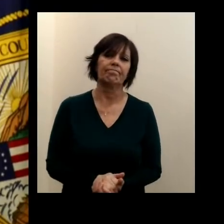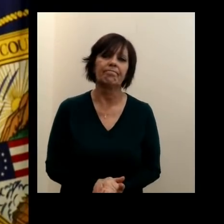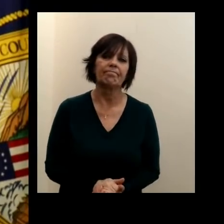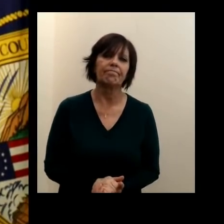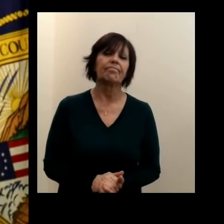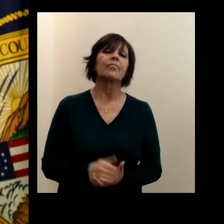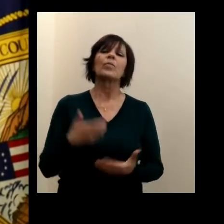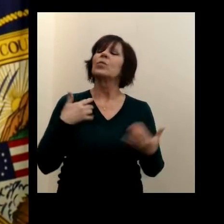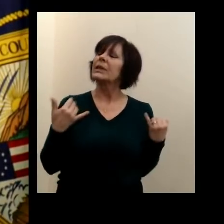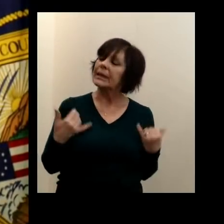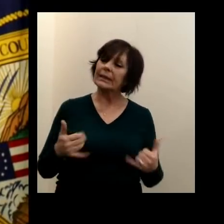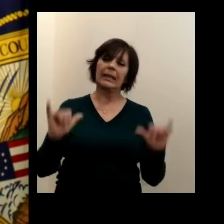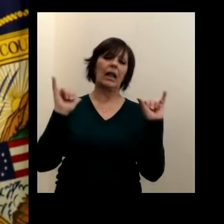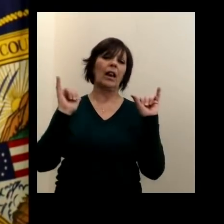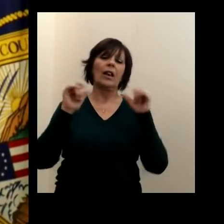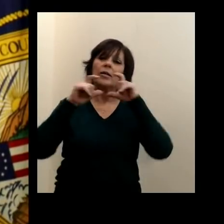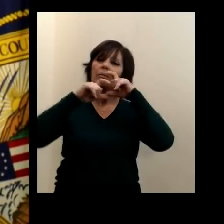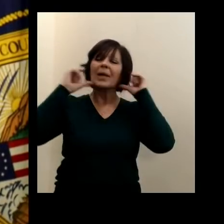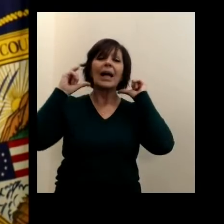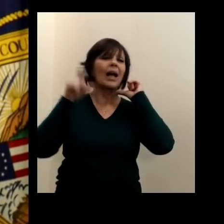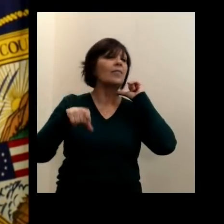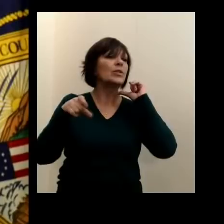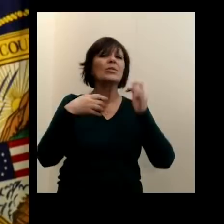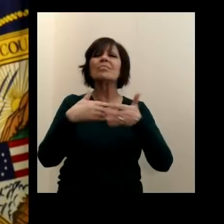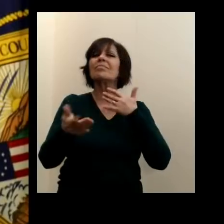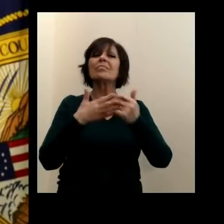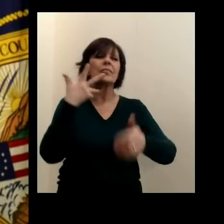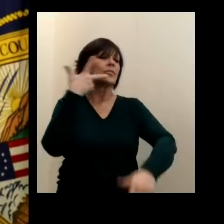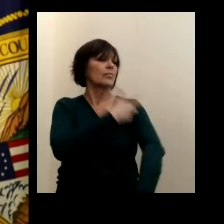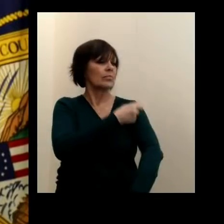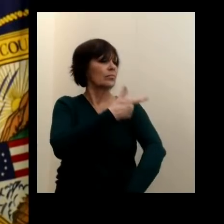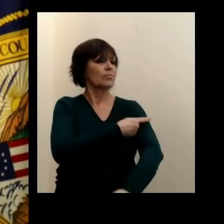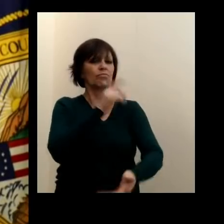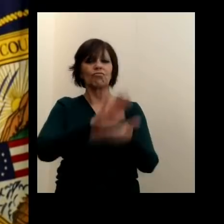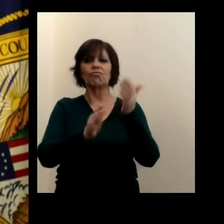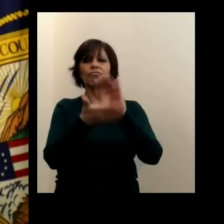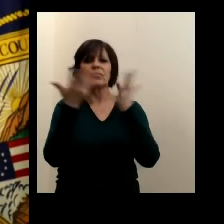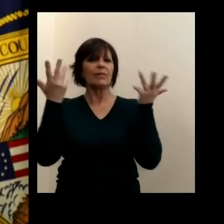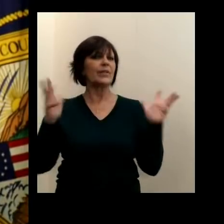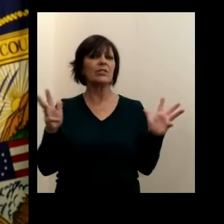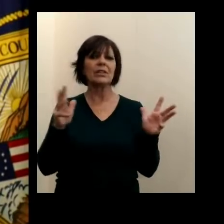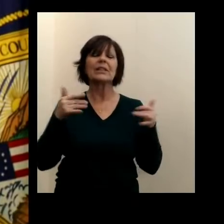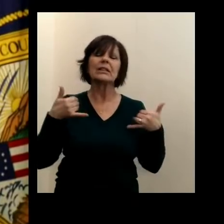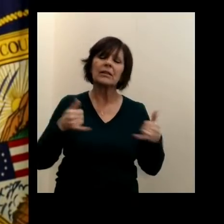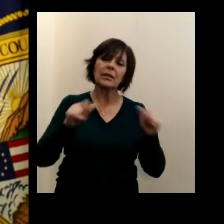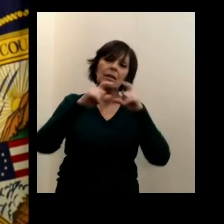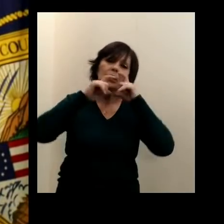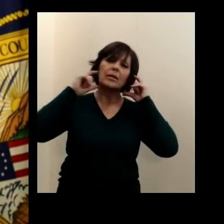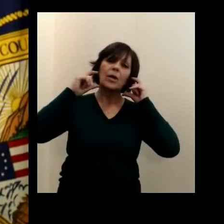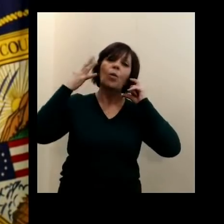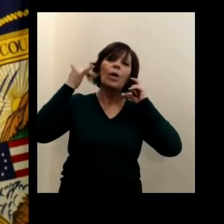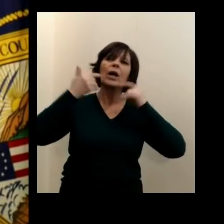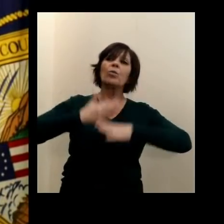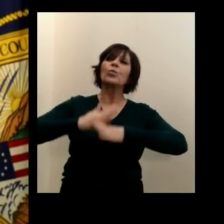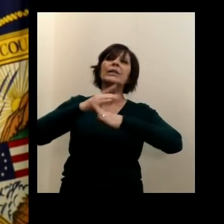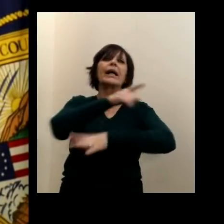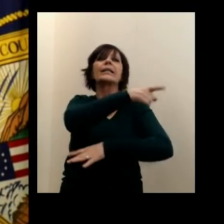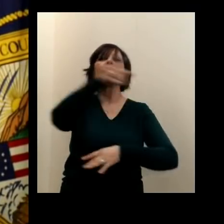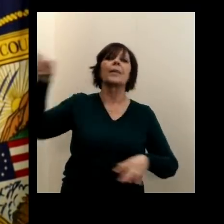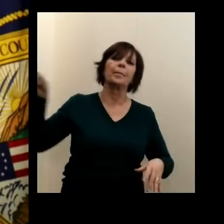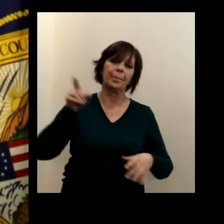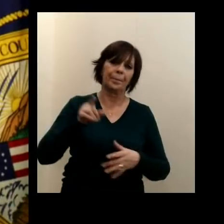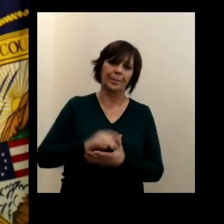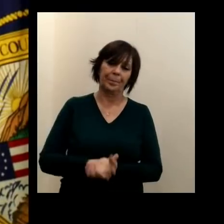yet. So we're still going to have to wear our masks, even if you had 2 doses of the vaccine, to protect other people, even if you aren't